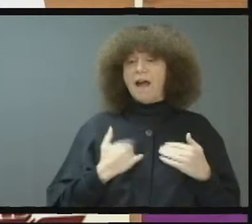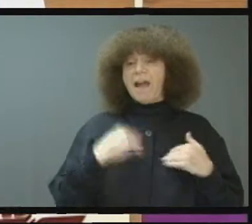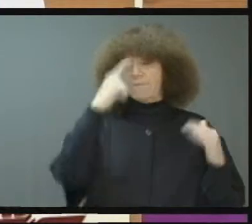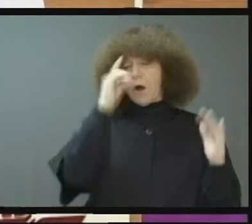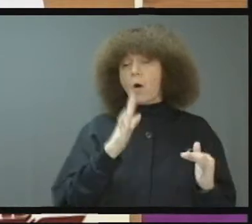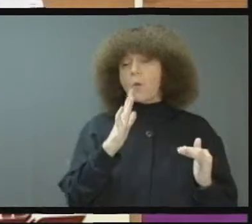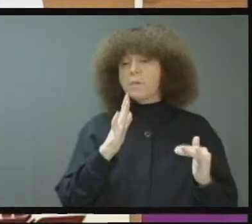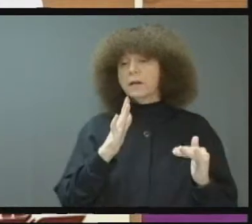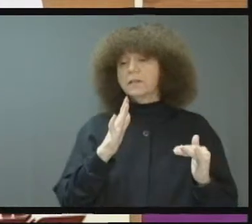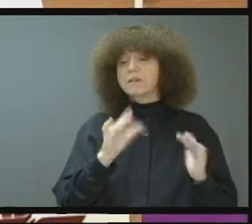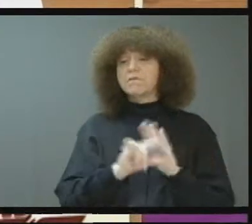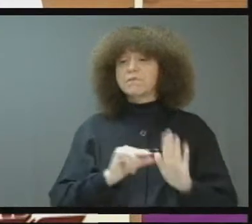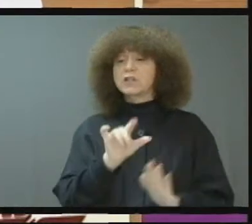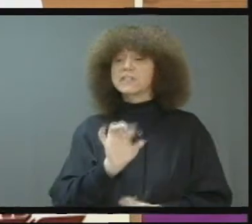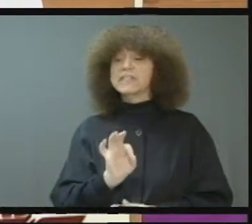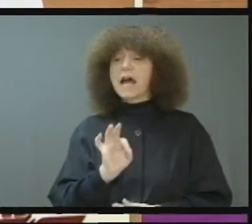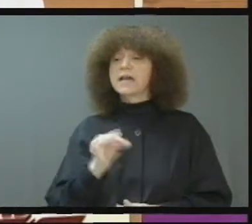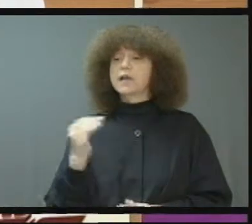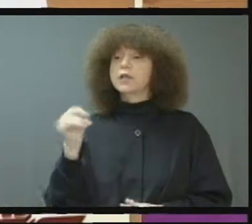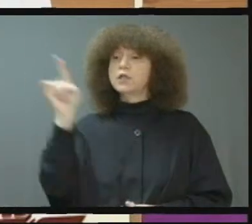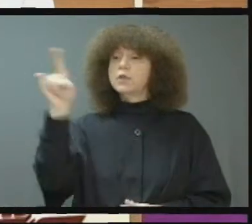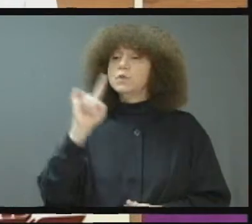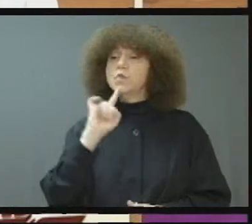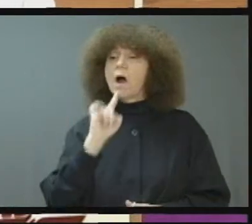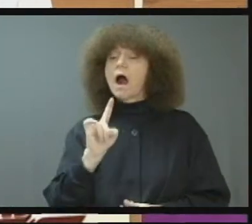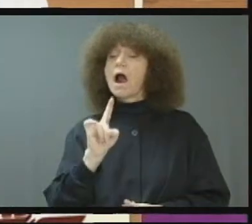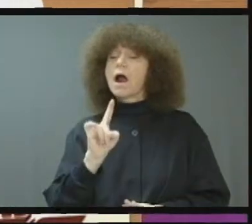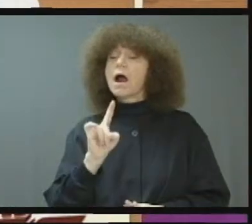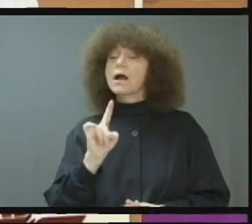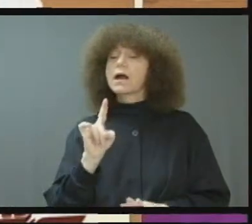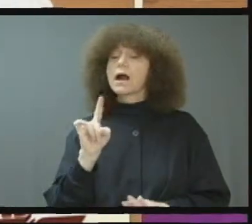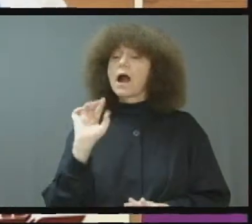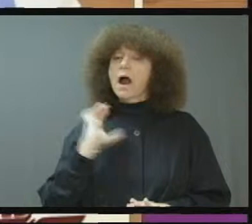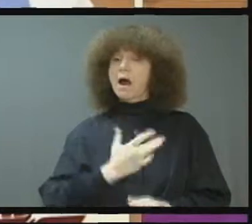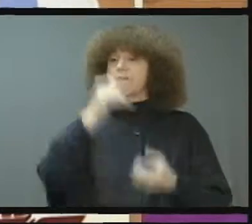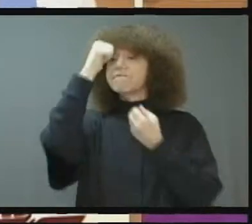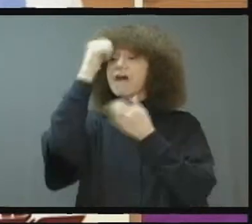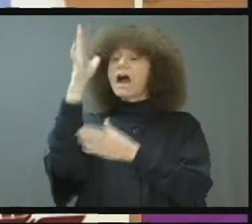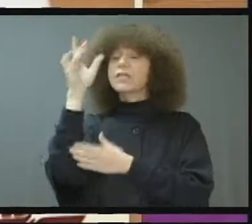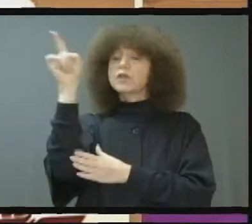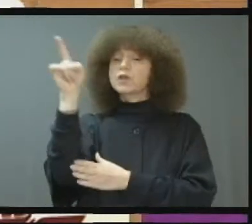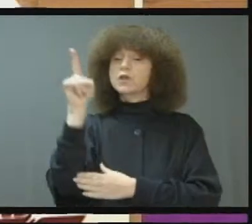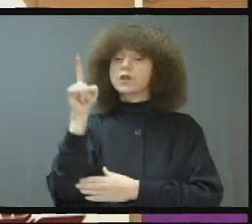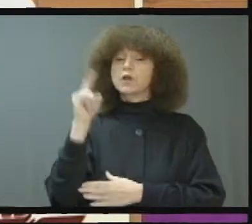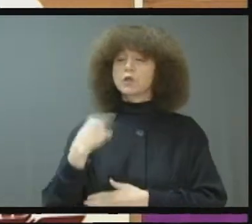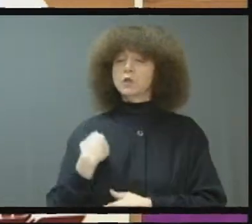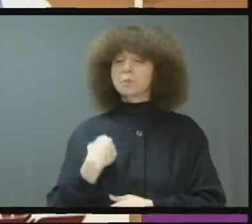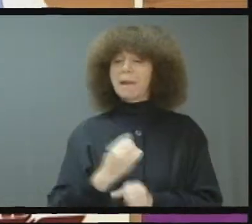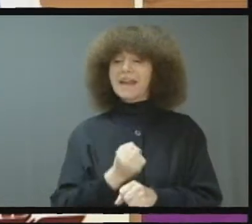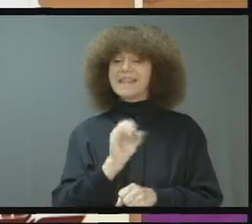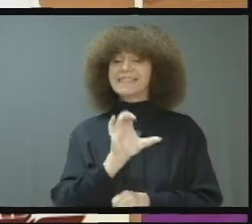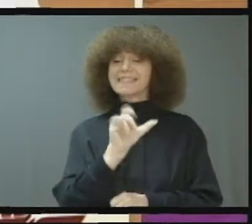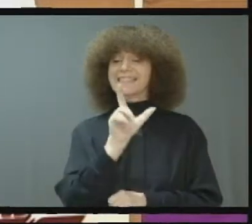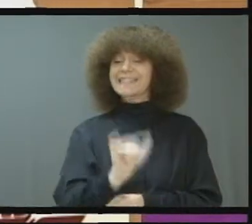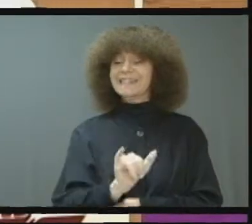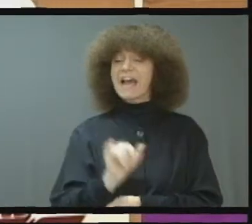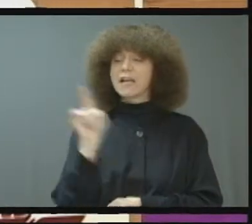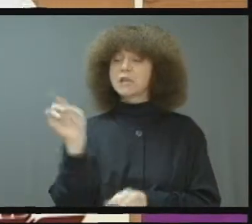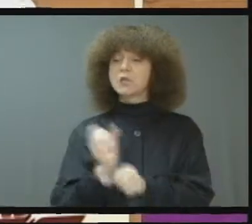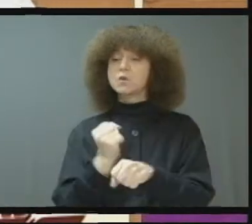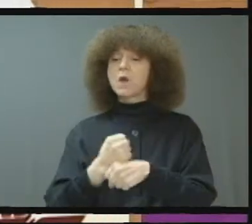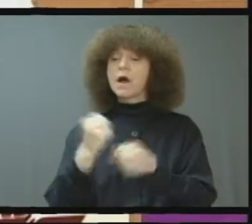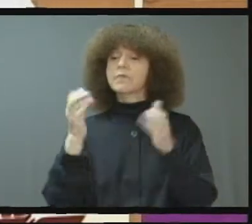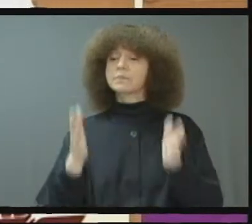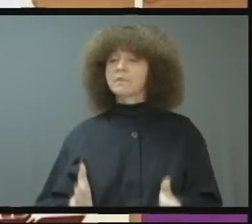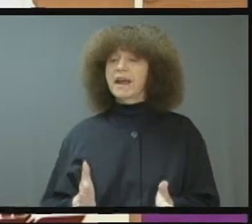are our Father. We are the clay, you are the potter. We are all the work of your hand. Do not be angry beyond measure.